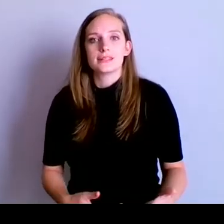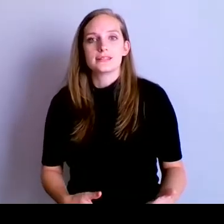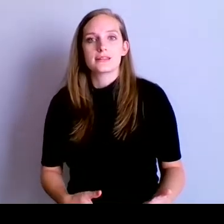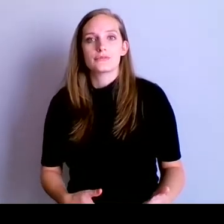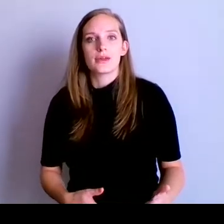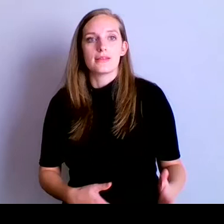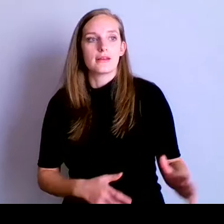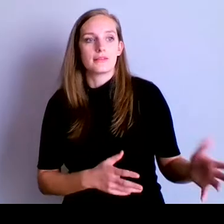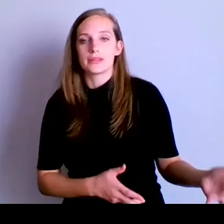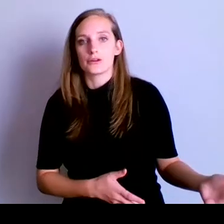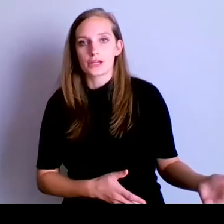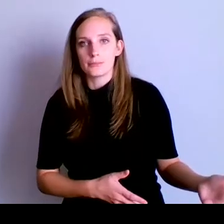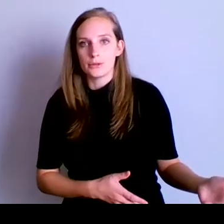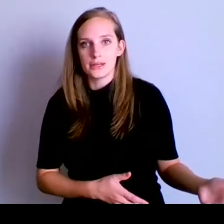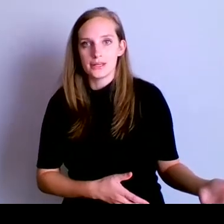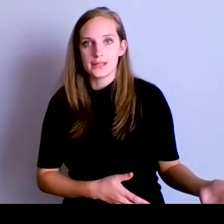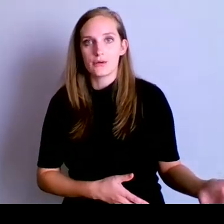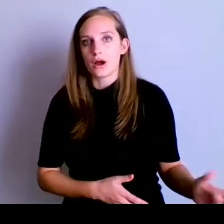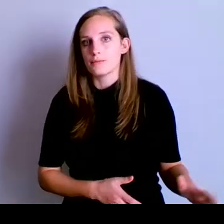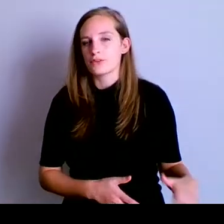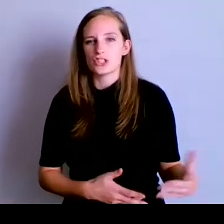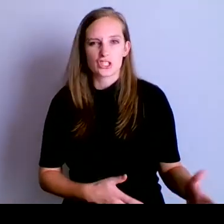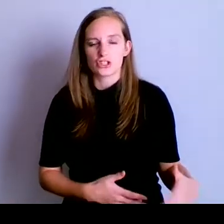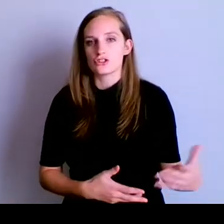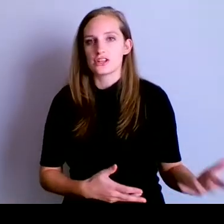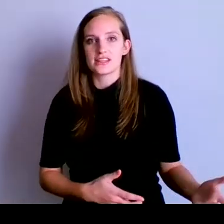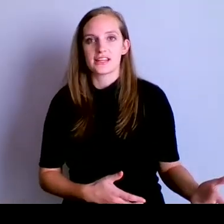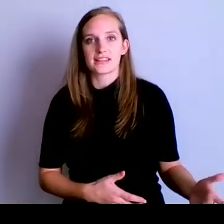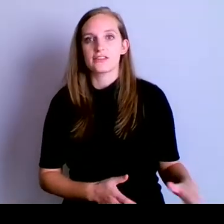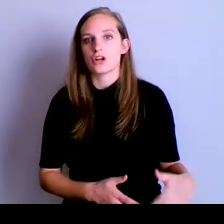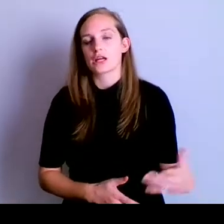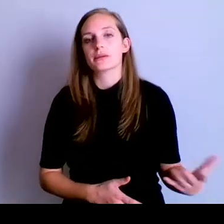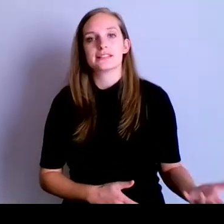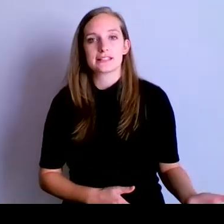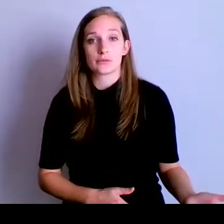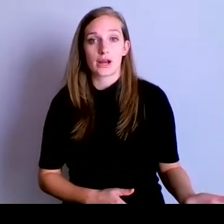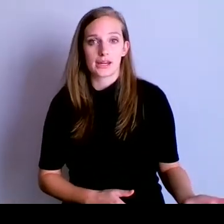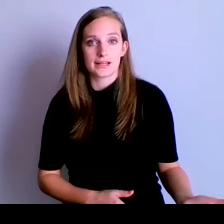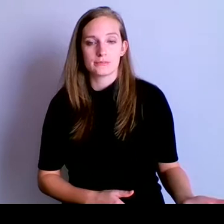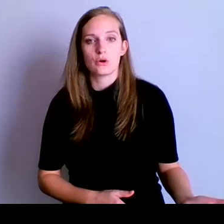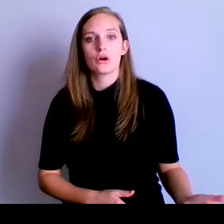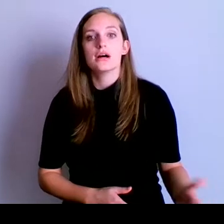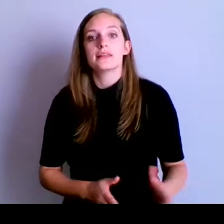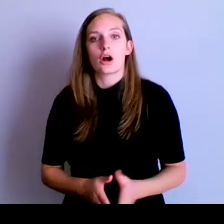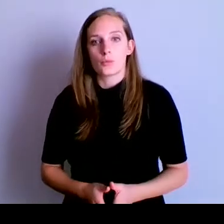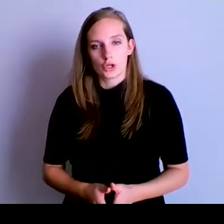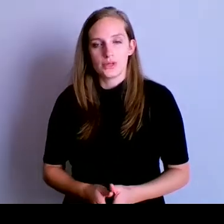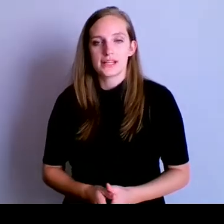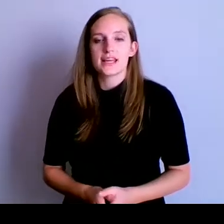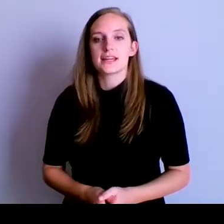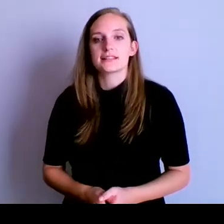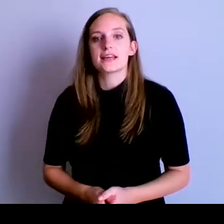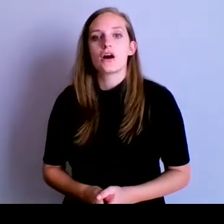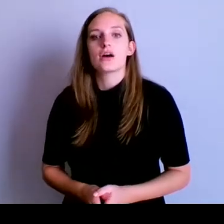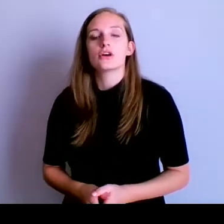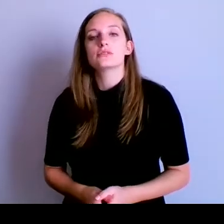use these in the hearing community for gestures or anything like that. They're not going to be as easily recognizable. They are more unique